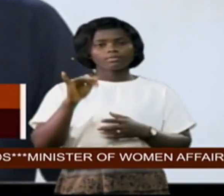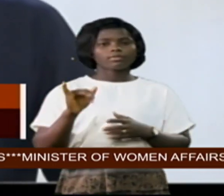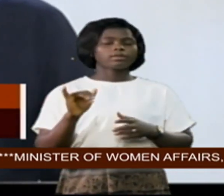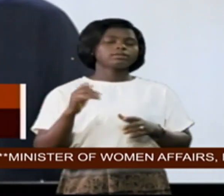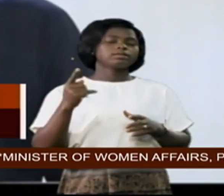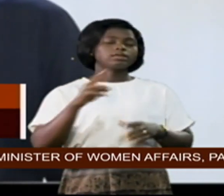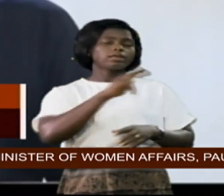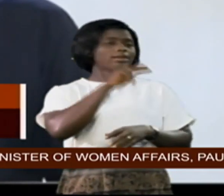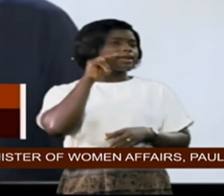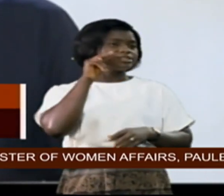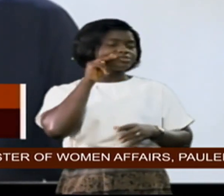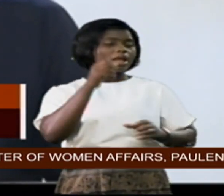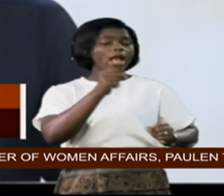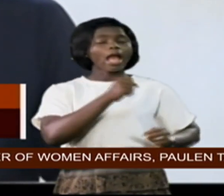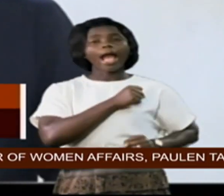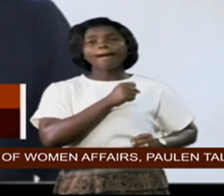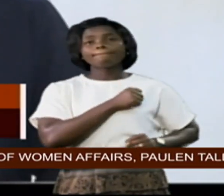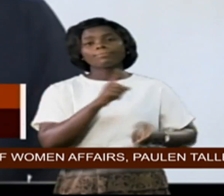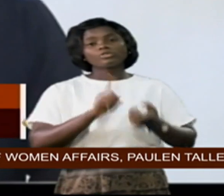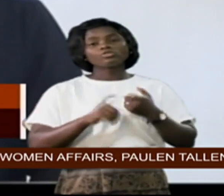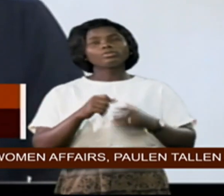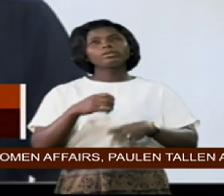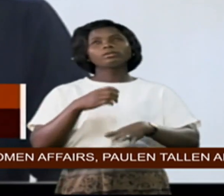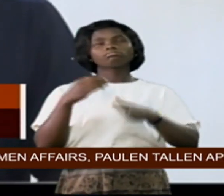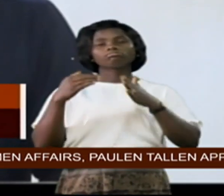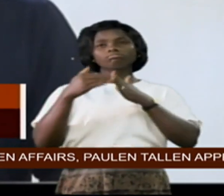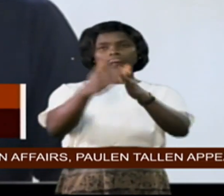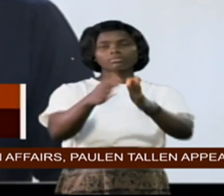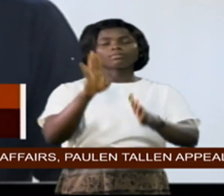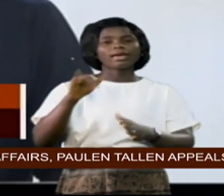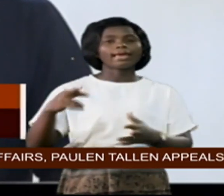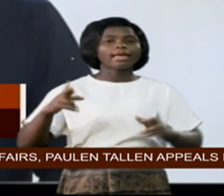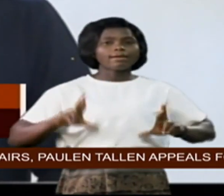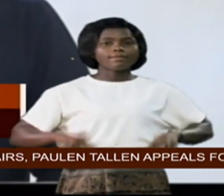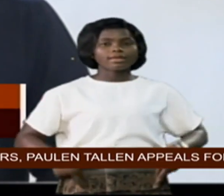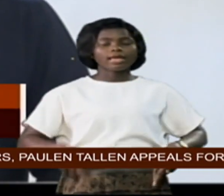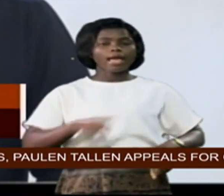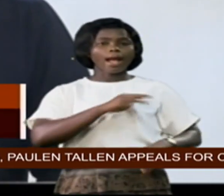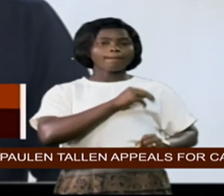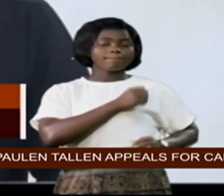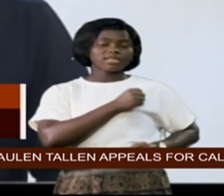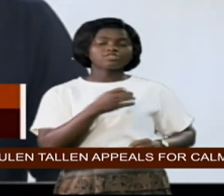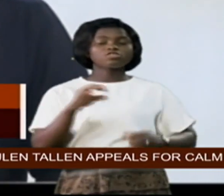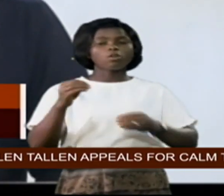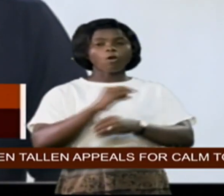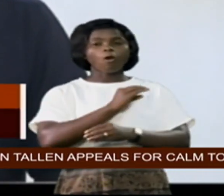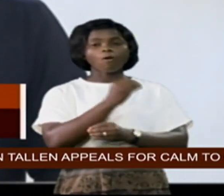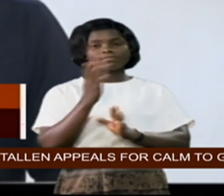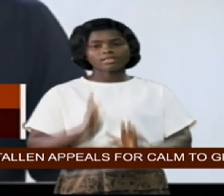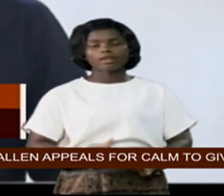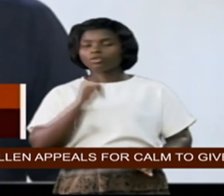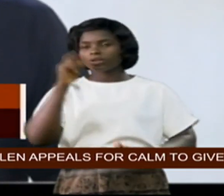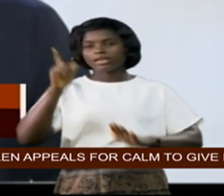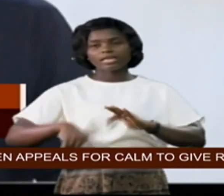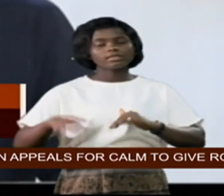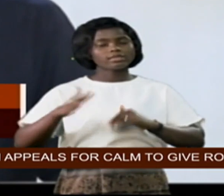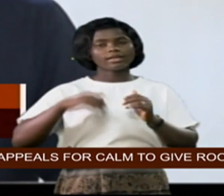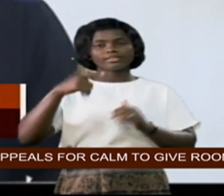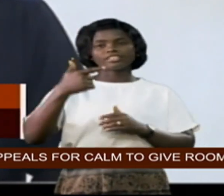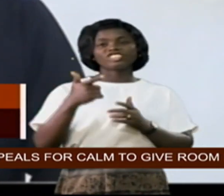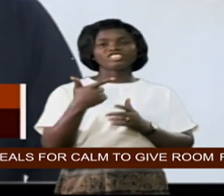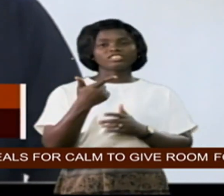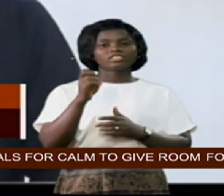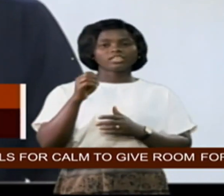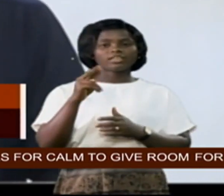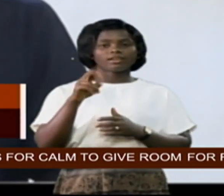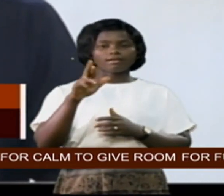Nigerian Army to be headed by a retired military officer, not less than the rank of a general. According to him, the